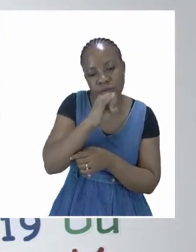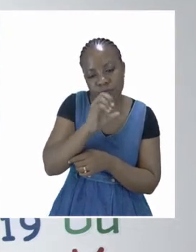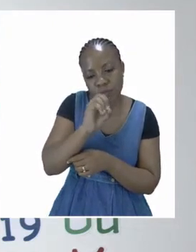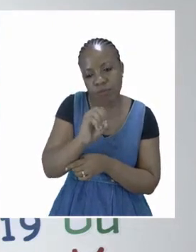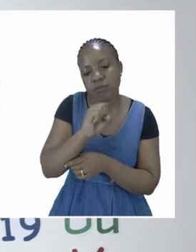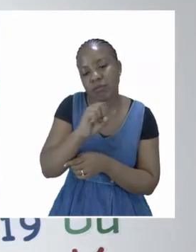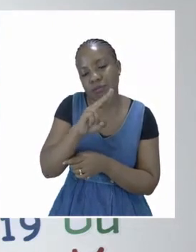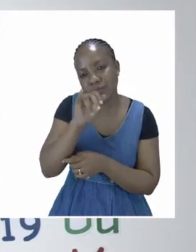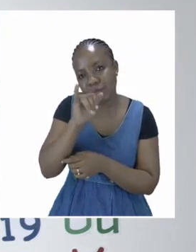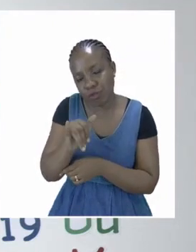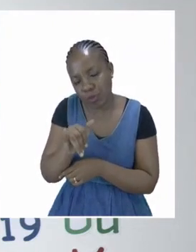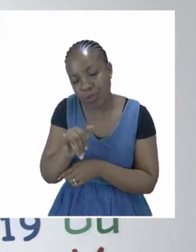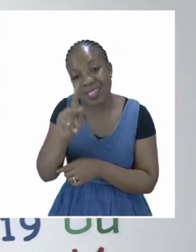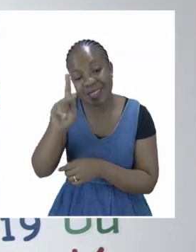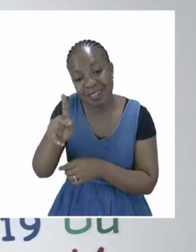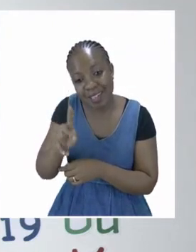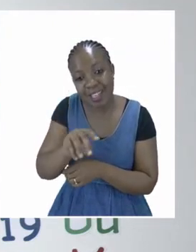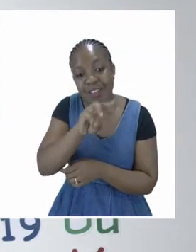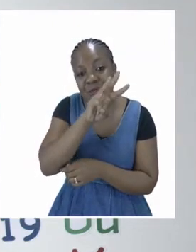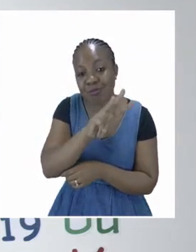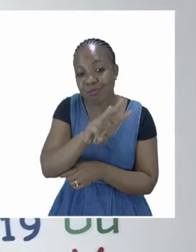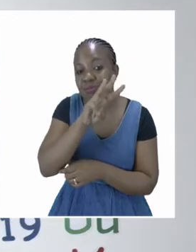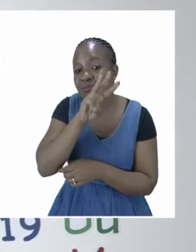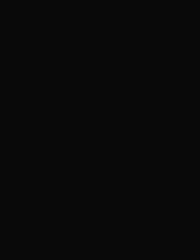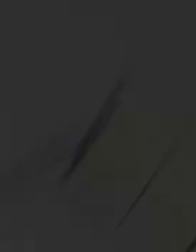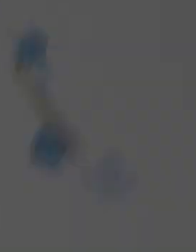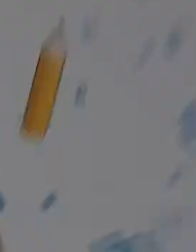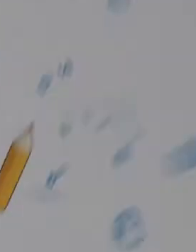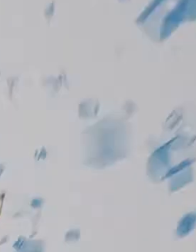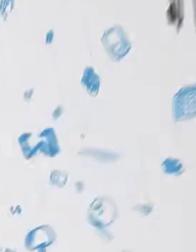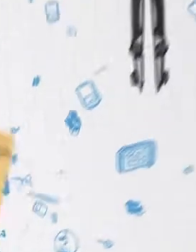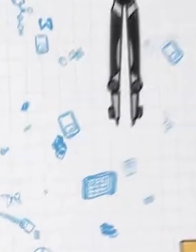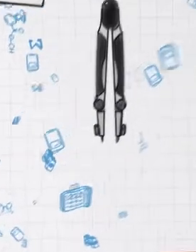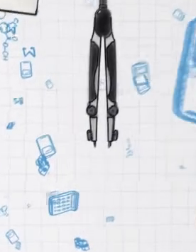our website, Zacky Online.